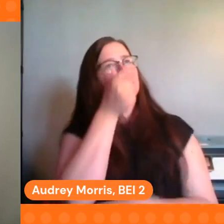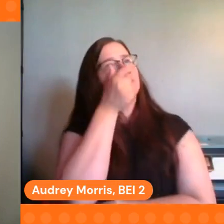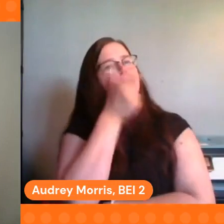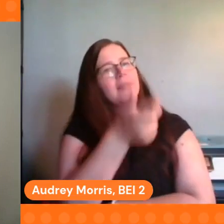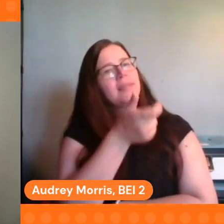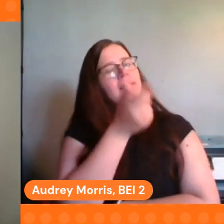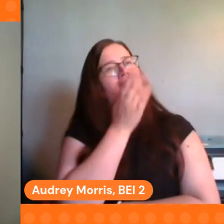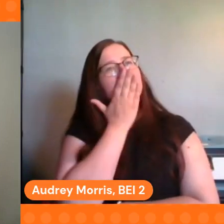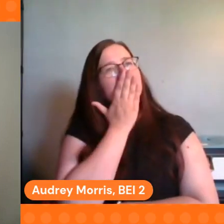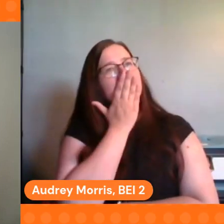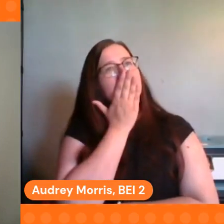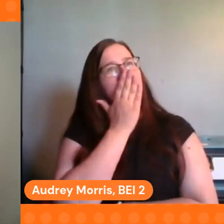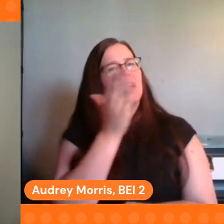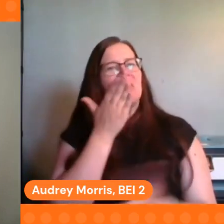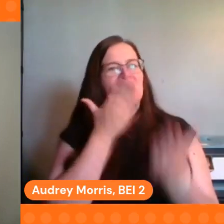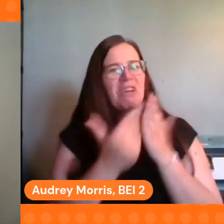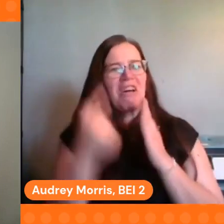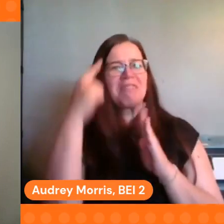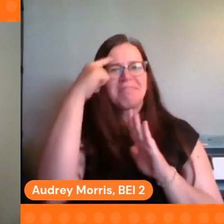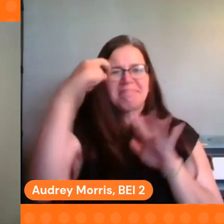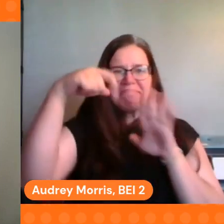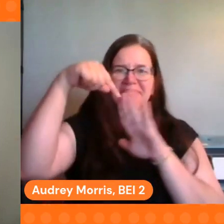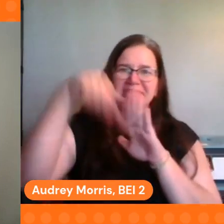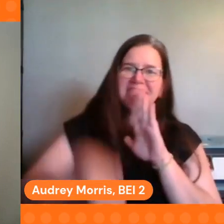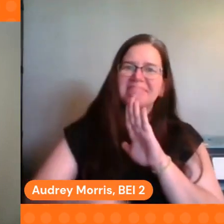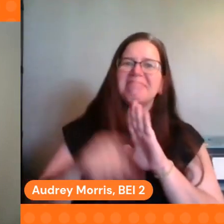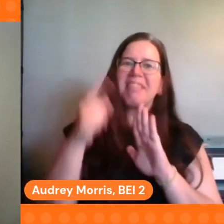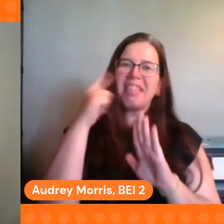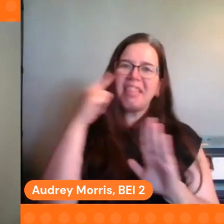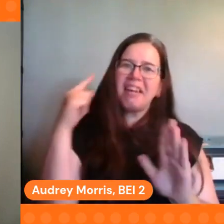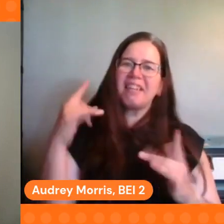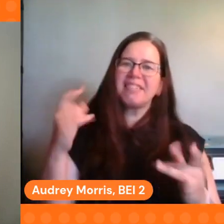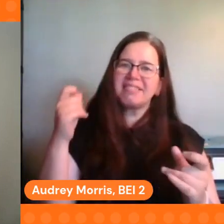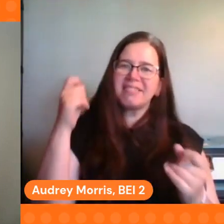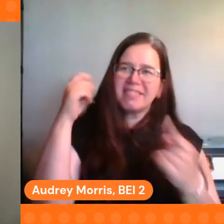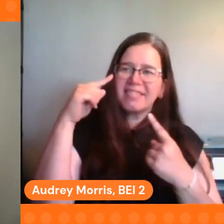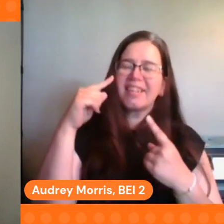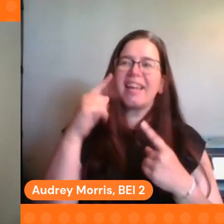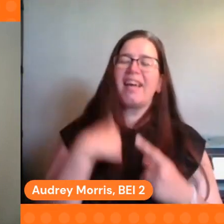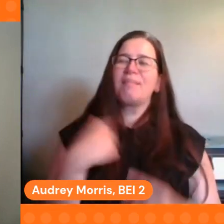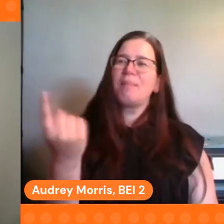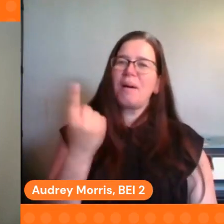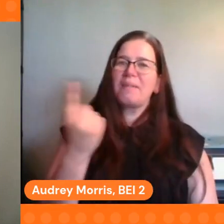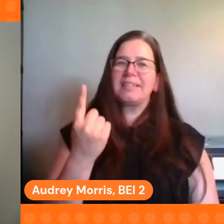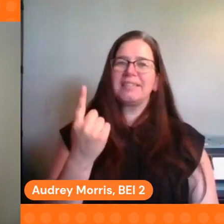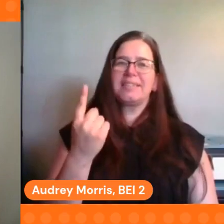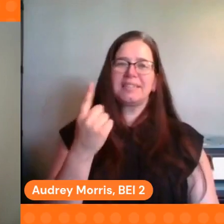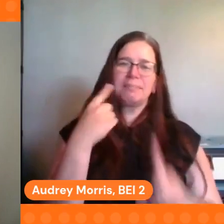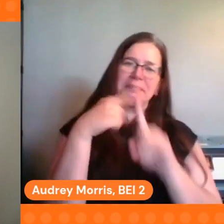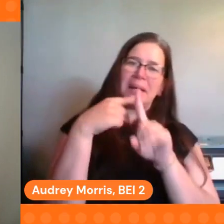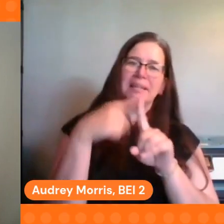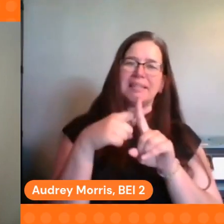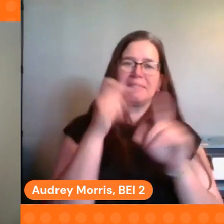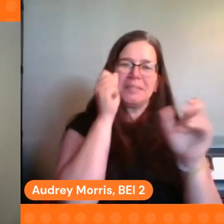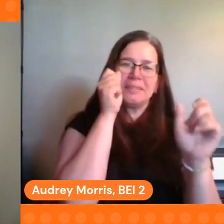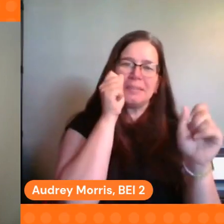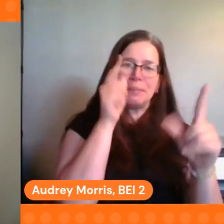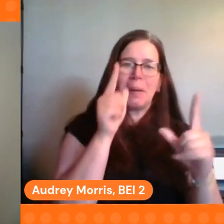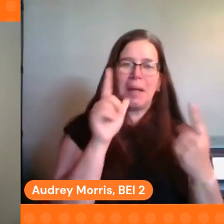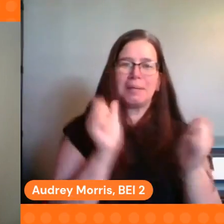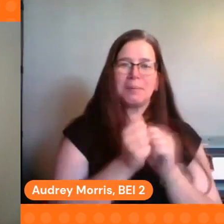insightful and thought-provoking, that I'm consistently positively sort of surprised by that.